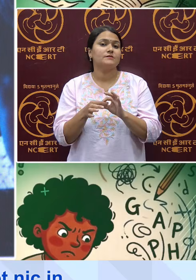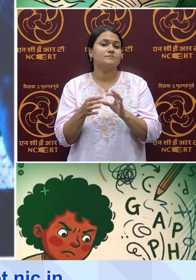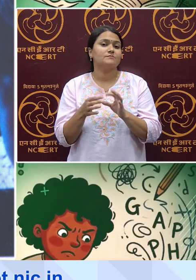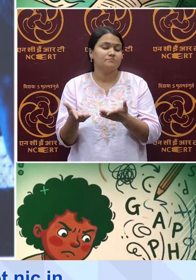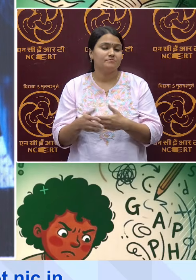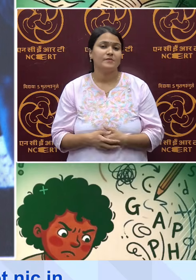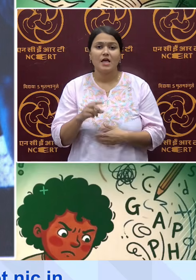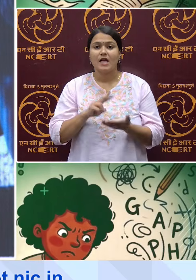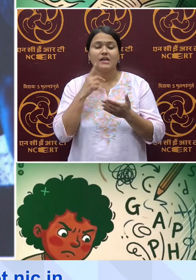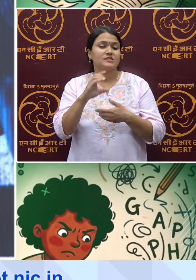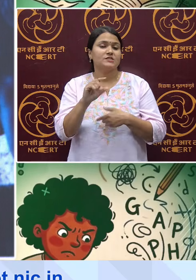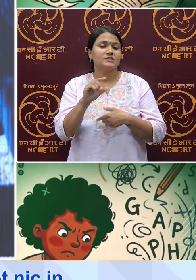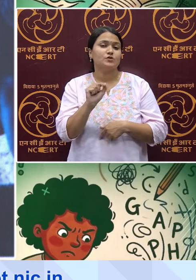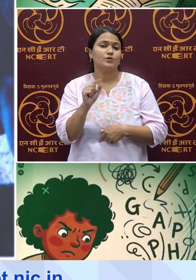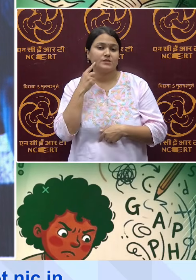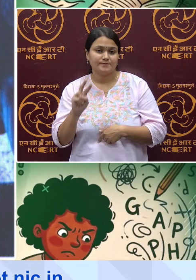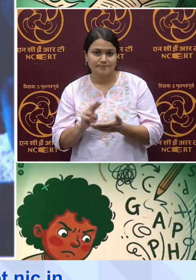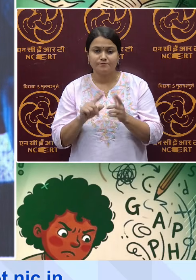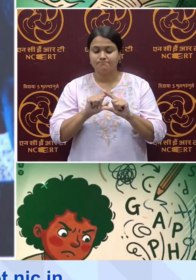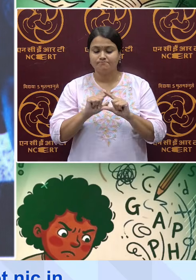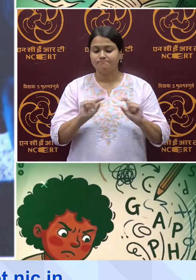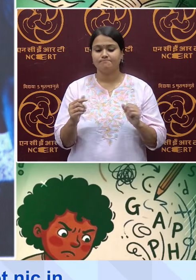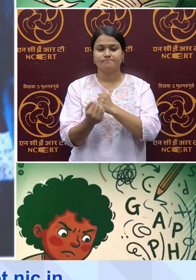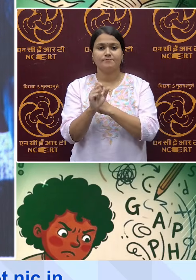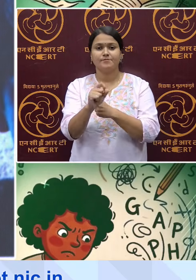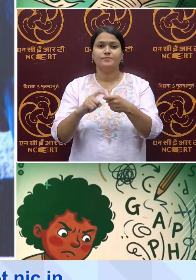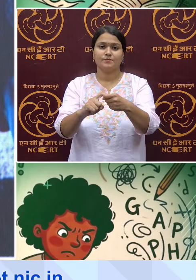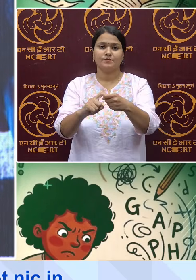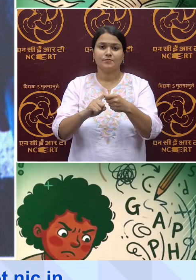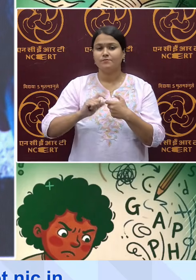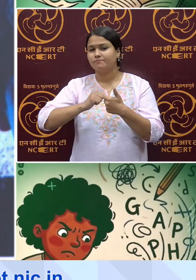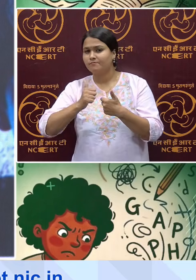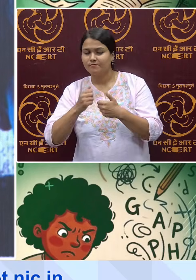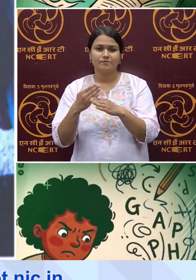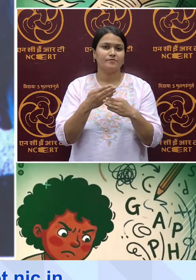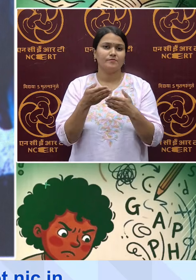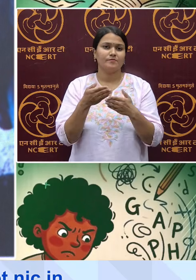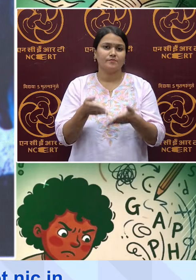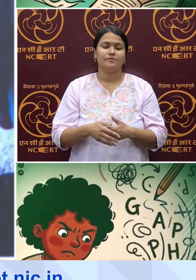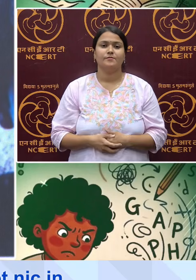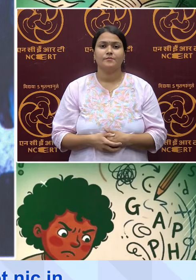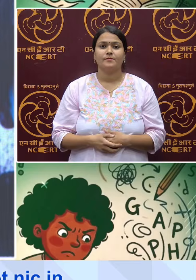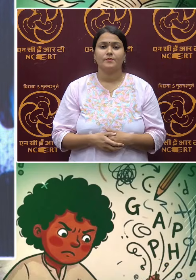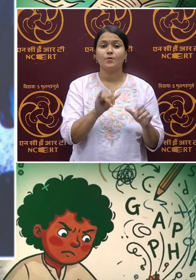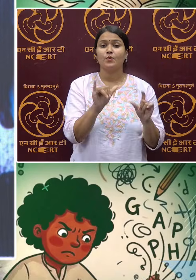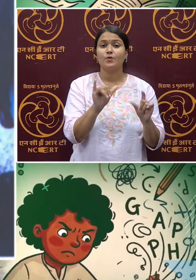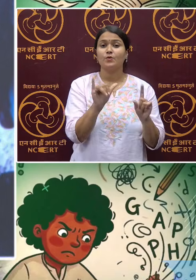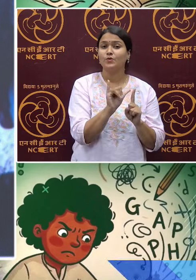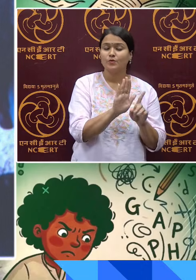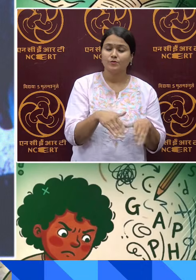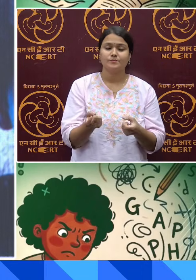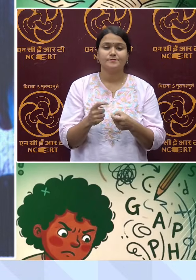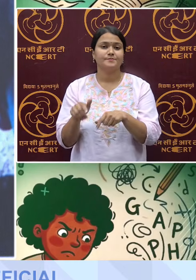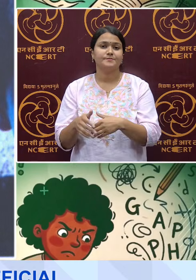dai.ie.ciet.nic.in. It's there on your screen as well. Also, you can send us your questions, suggestions, your feedback on our both YouTube handles as